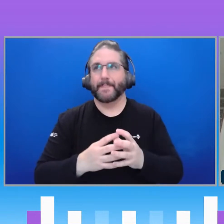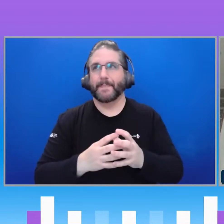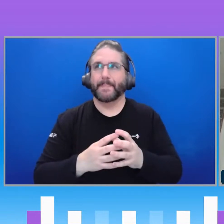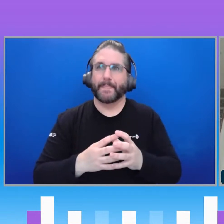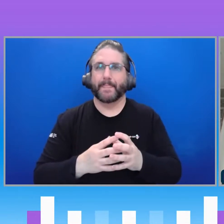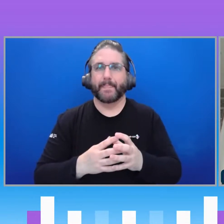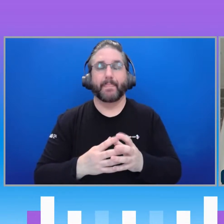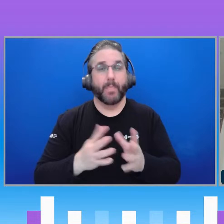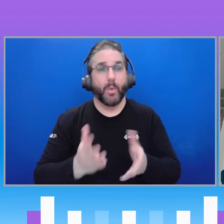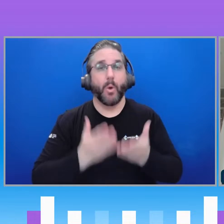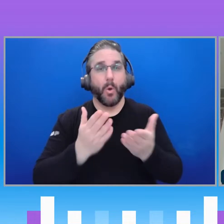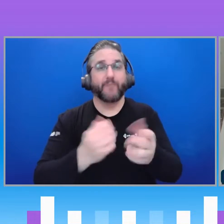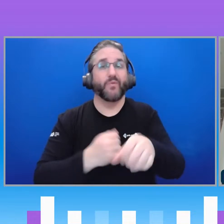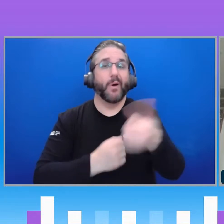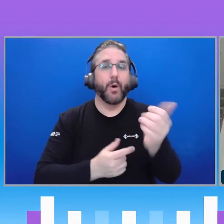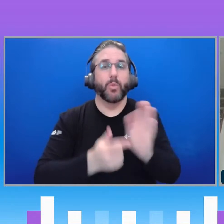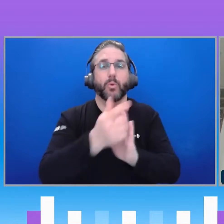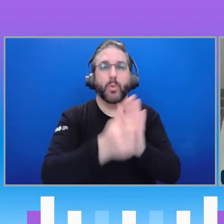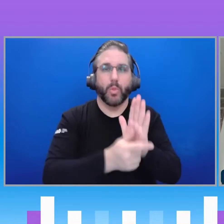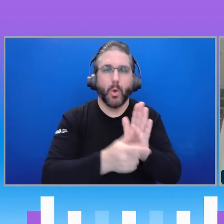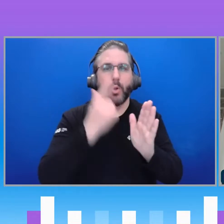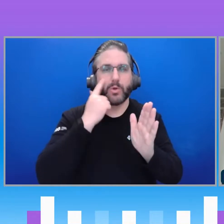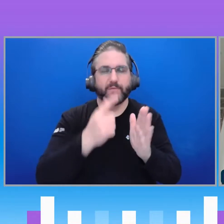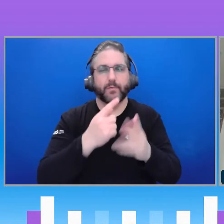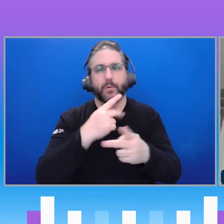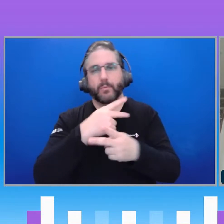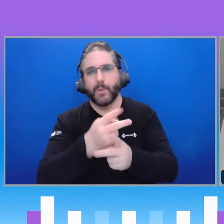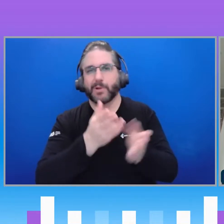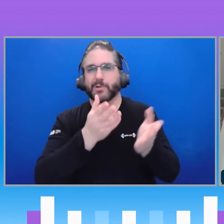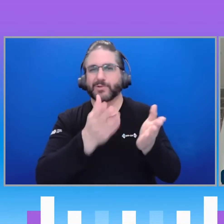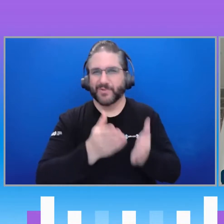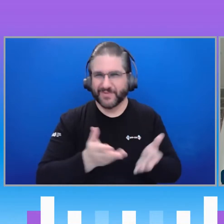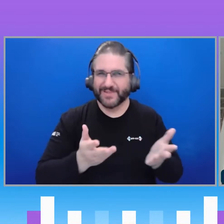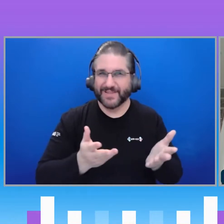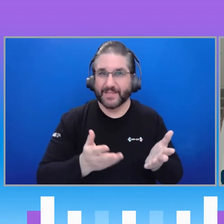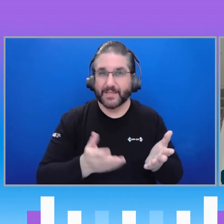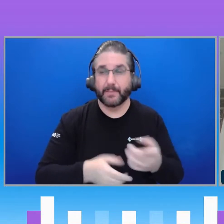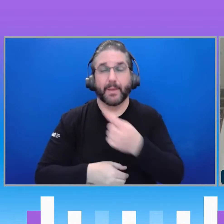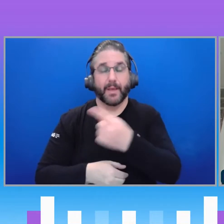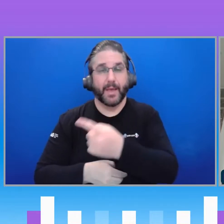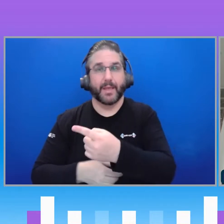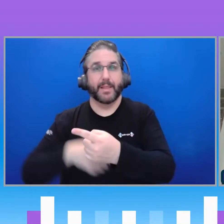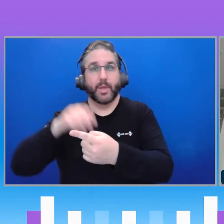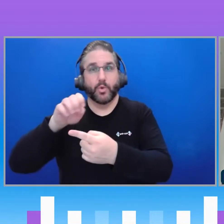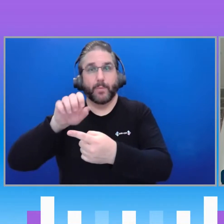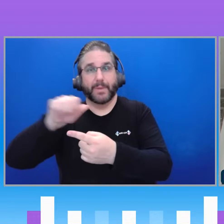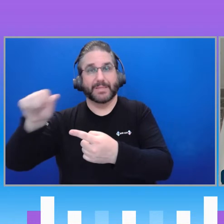provisions covering other products and services, and the Accessibility Act, what it ensures is this